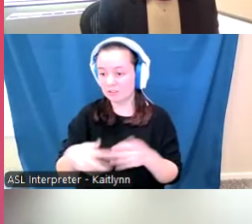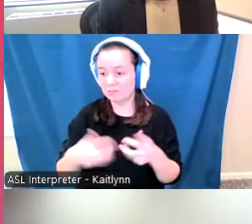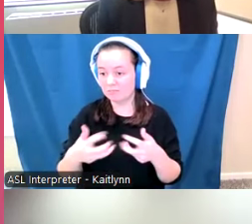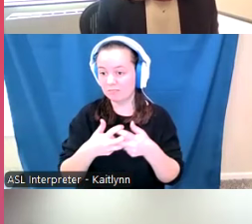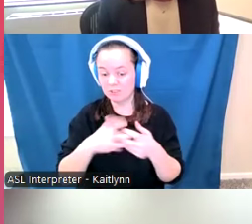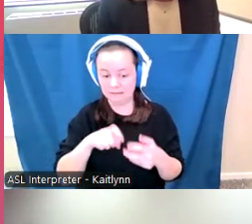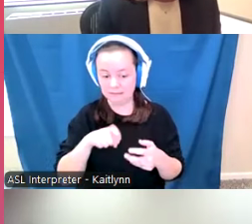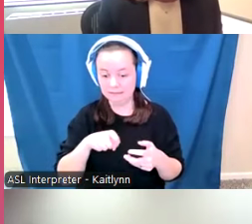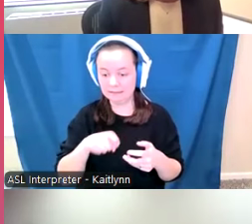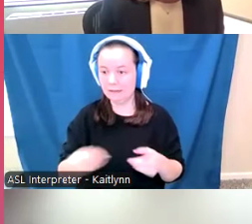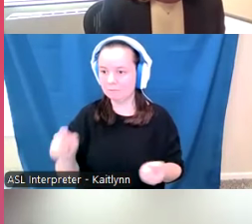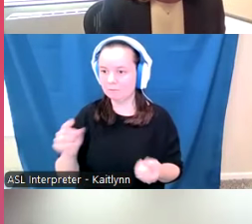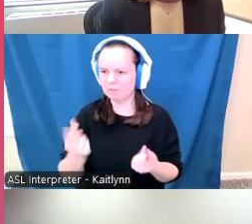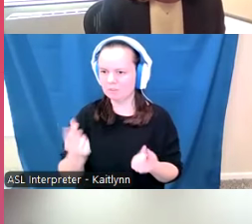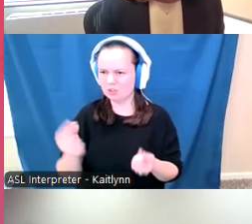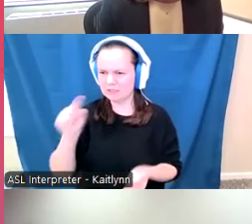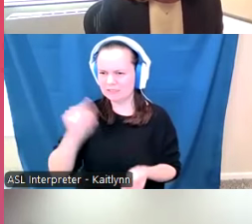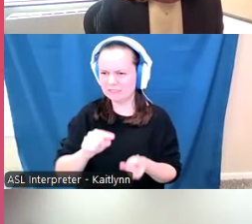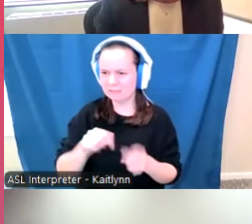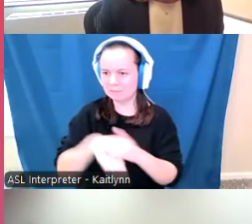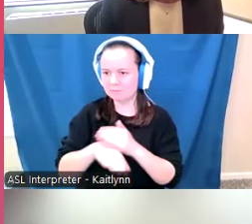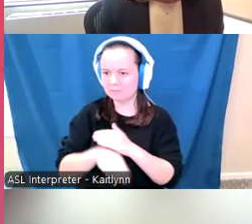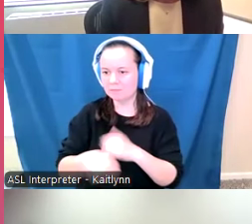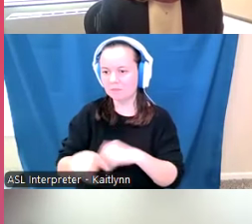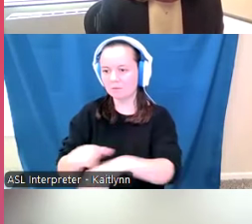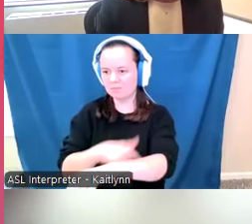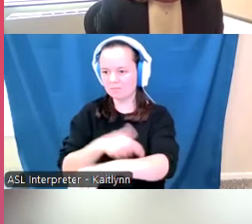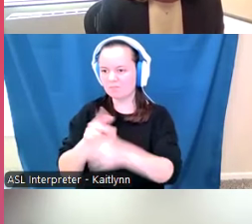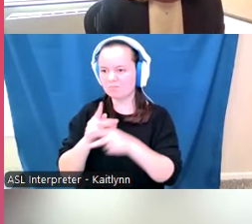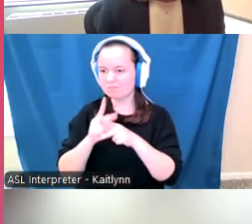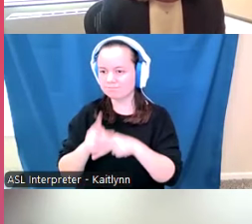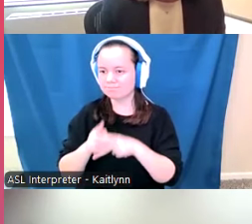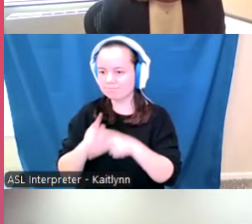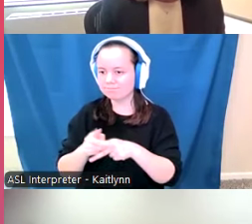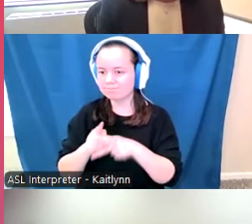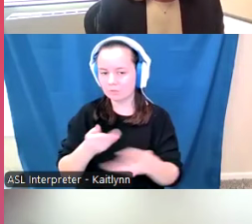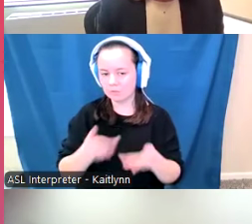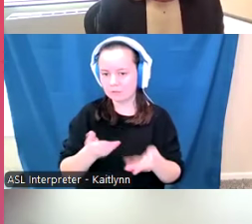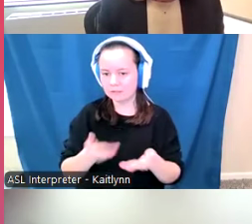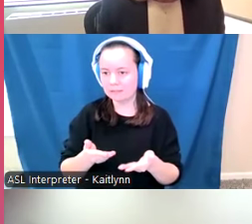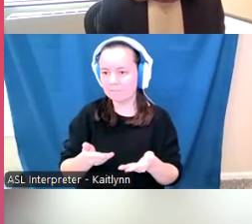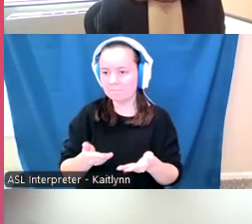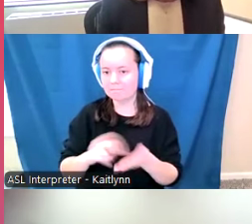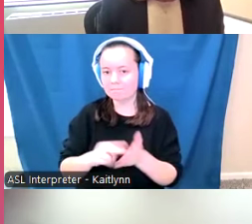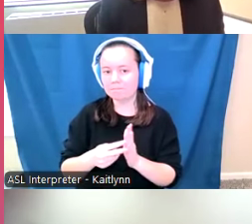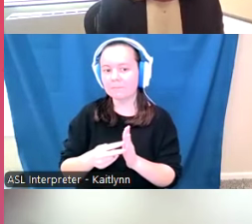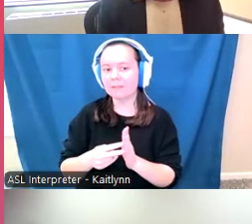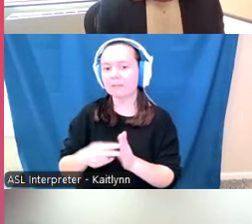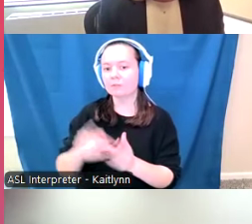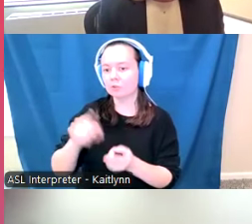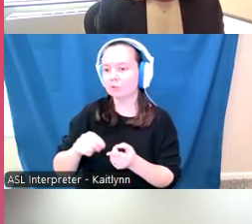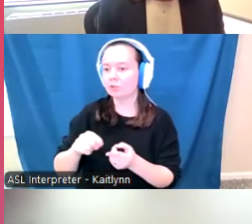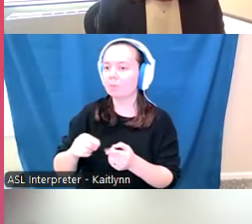is limiting access to long-term services and supports, which have the potential to reduce avoidable hospitalizations